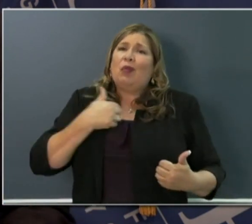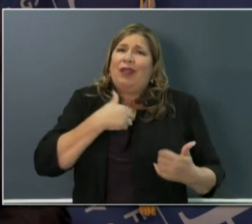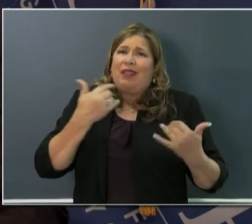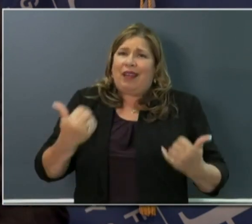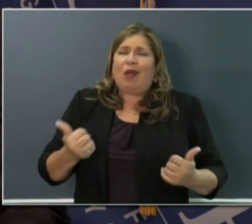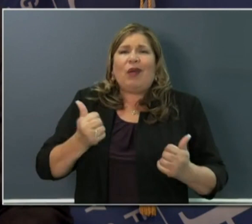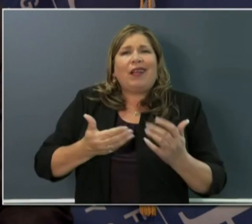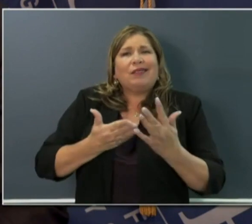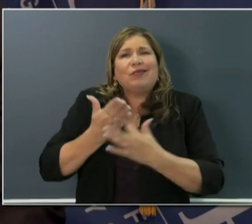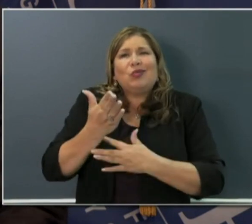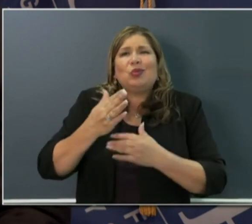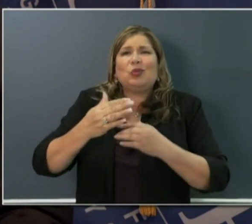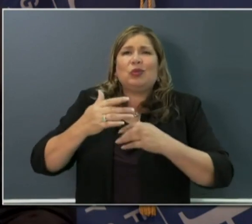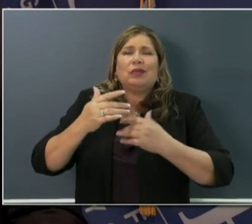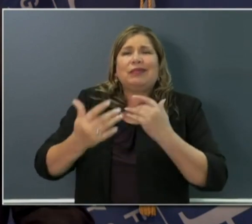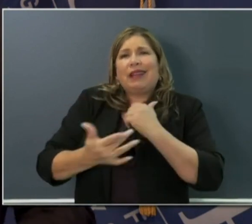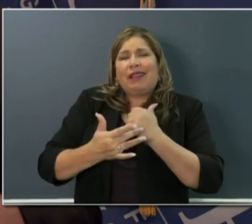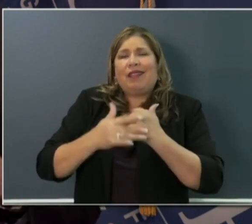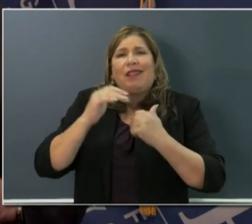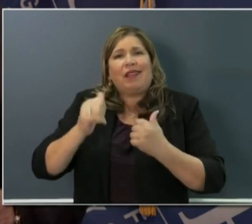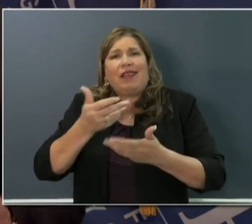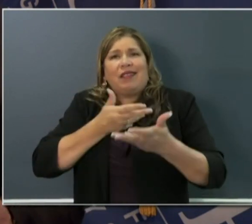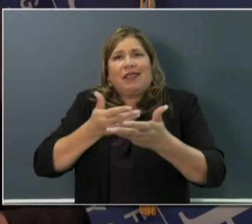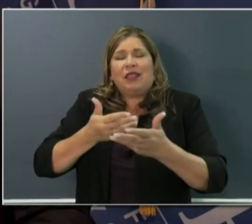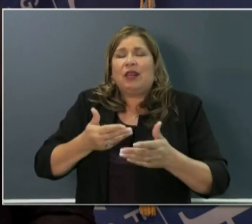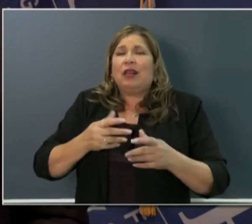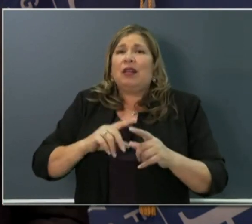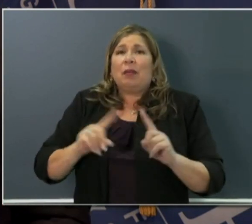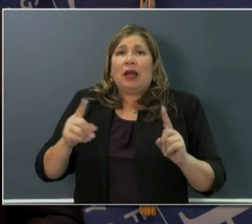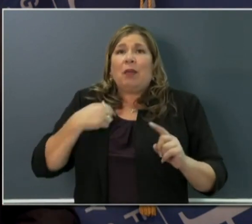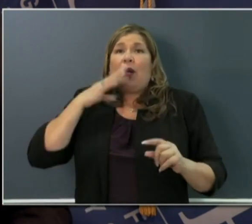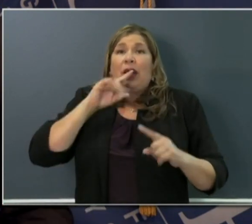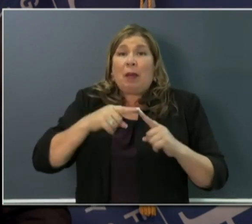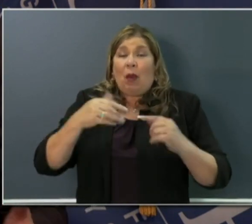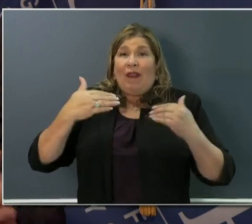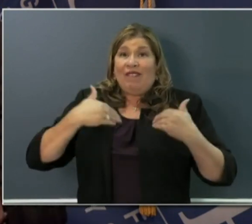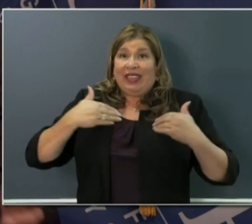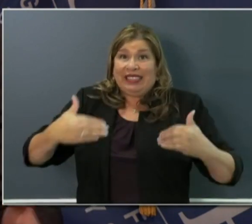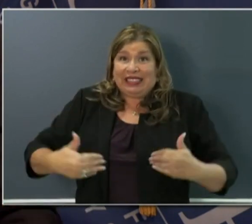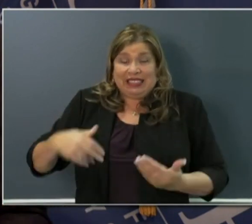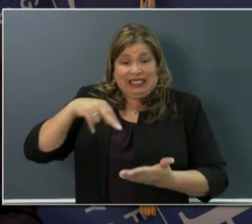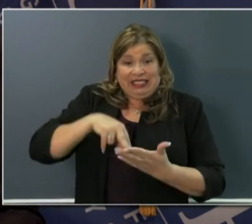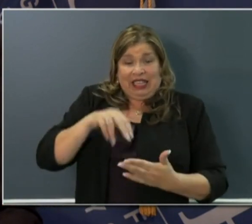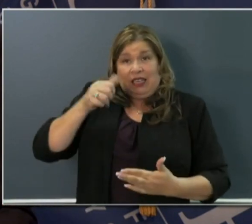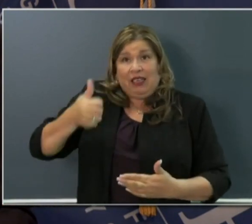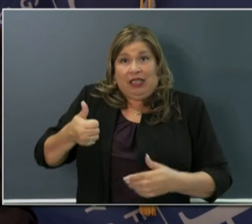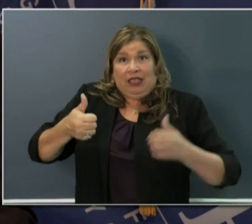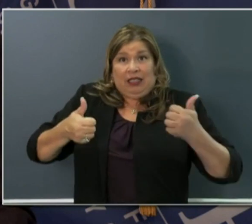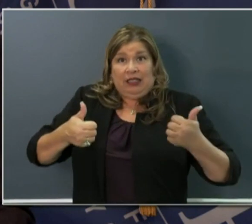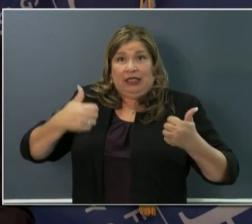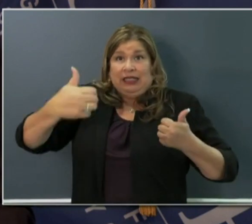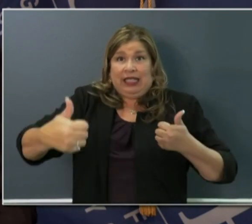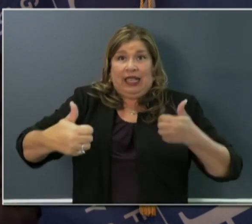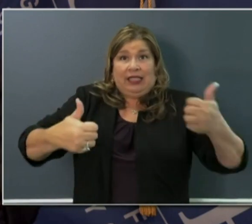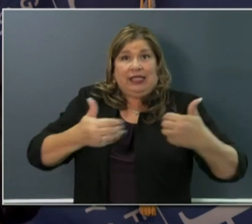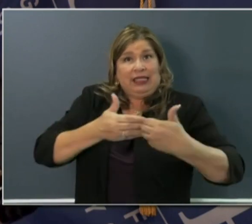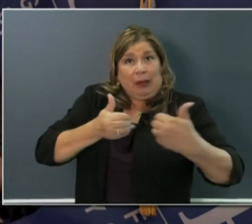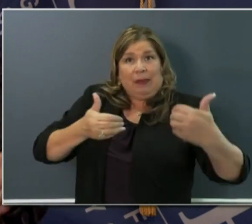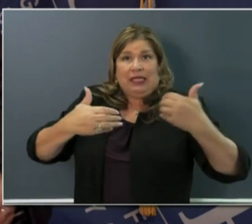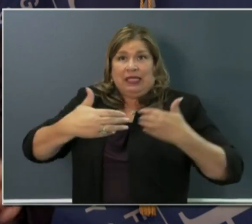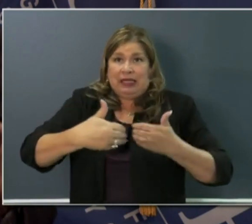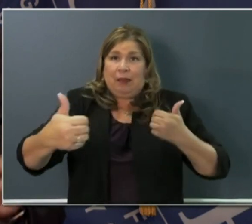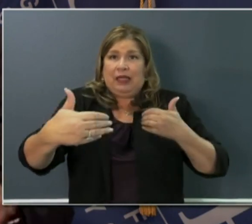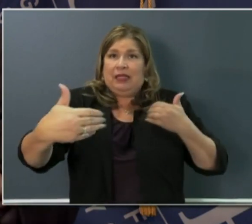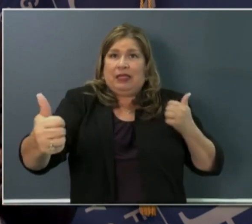engage. It's physical distancing. I'm just trying to use language that, you know, if I had a teenager, I have four young people, kids, but they understand